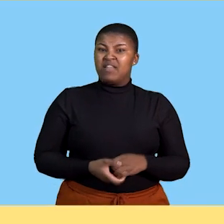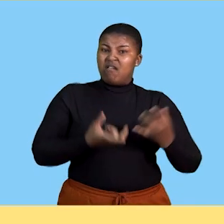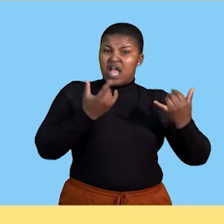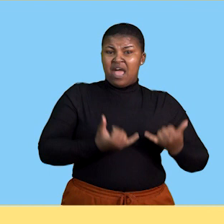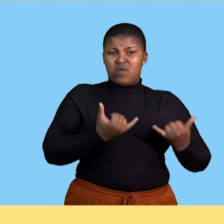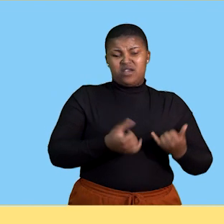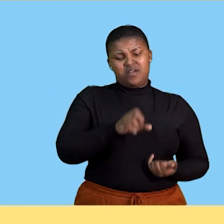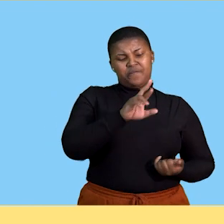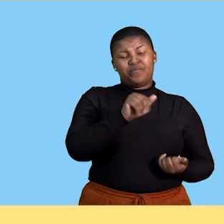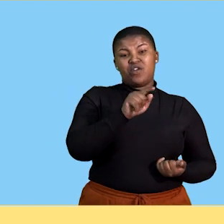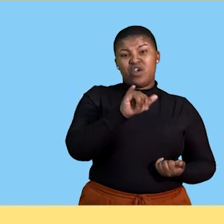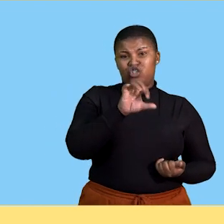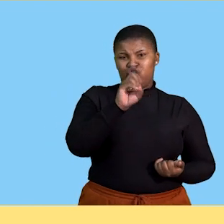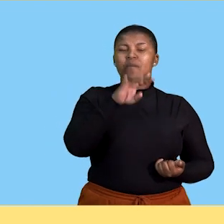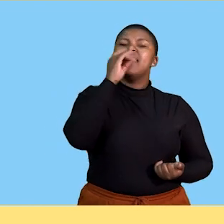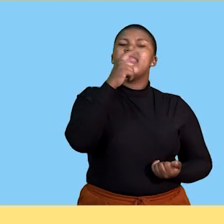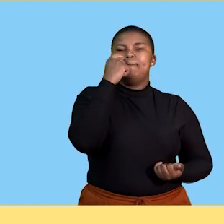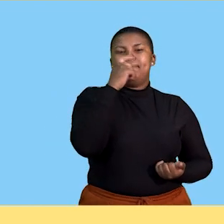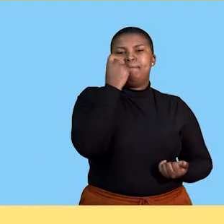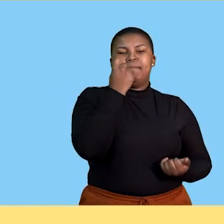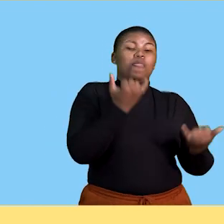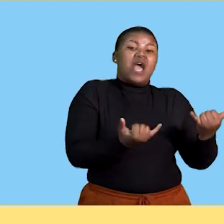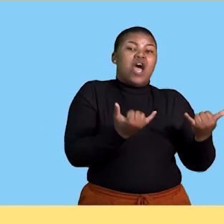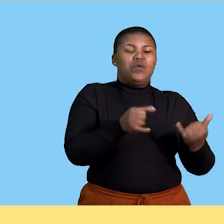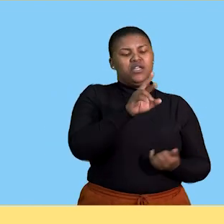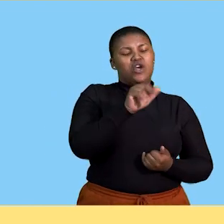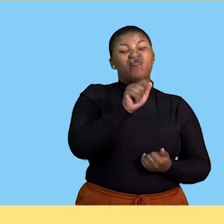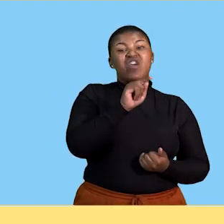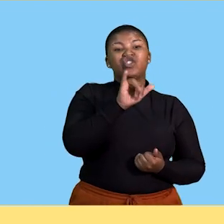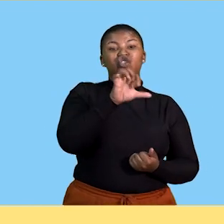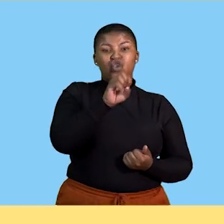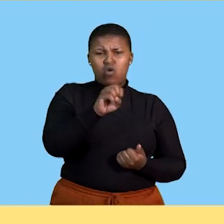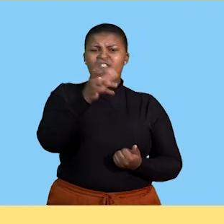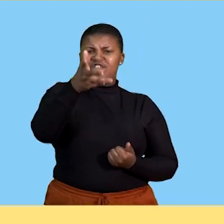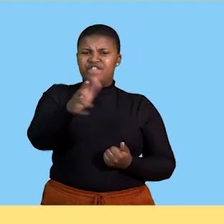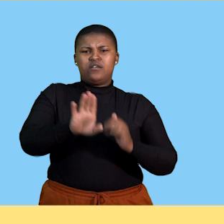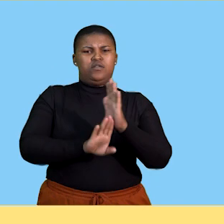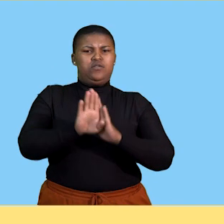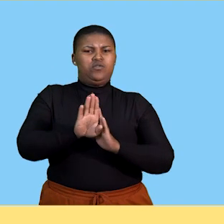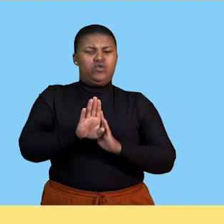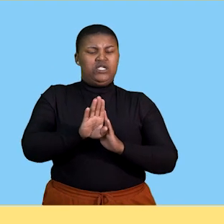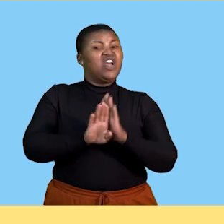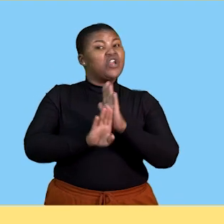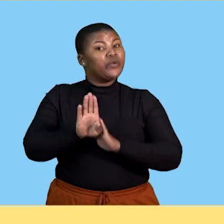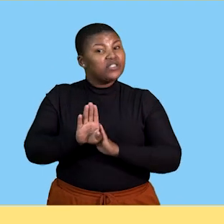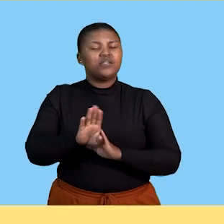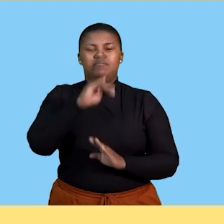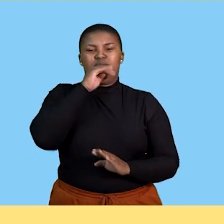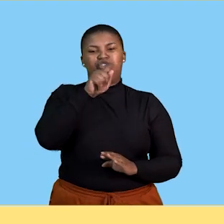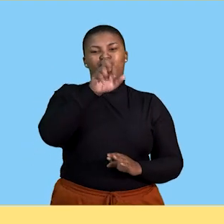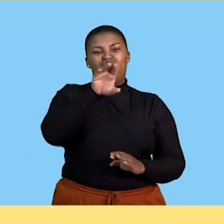The current ratio, this is my name. The current ratio has